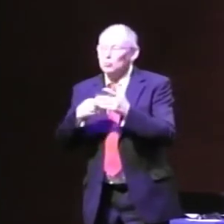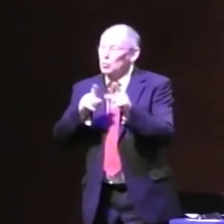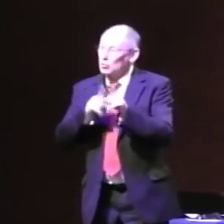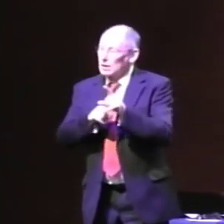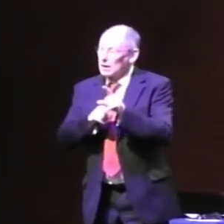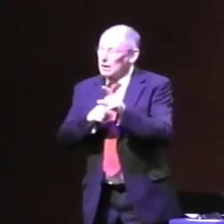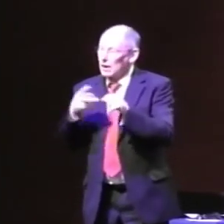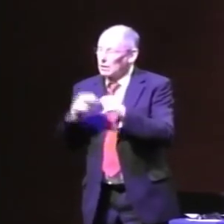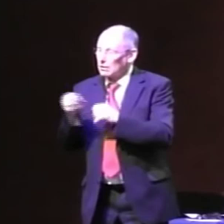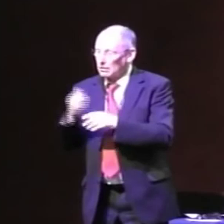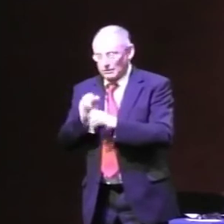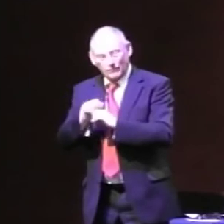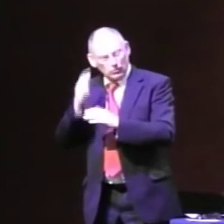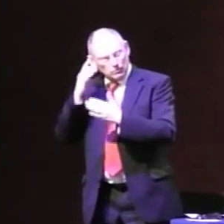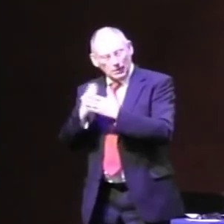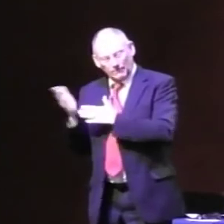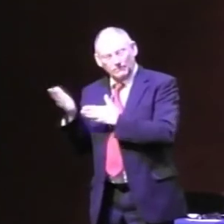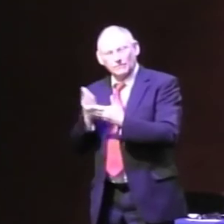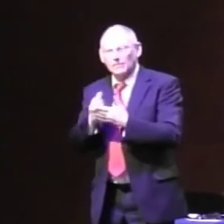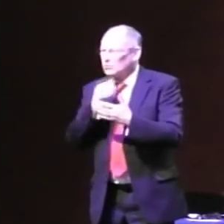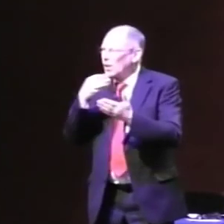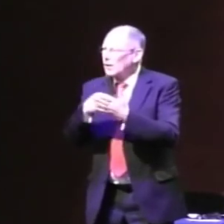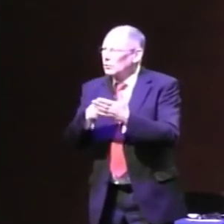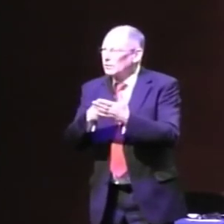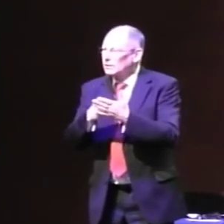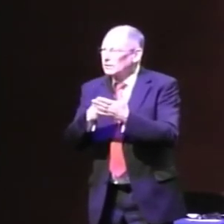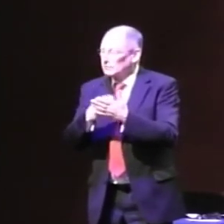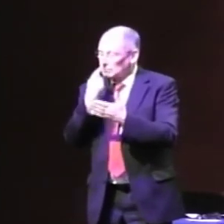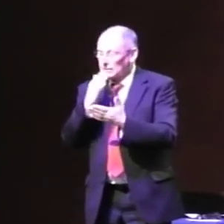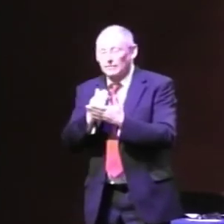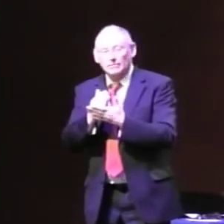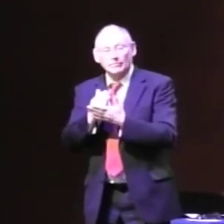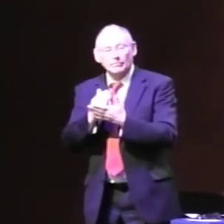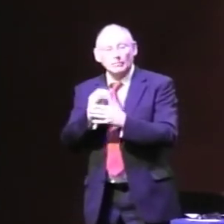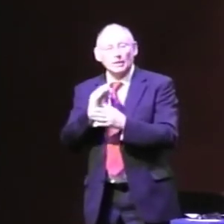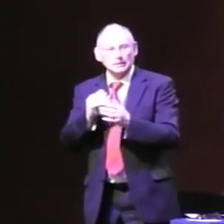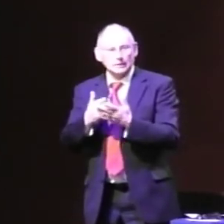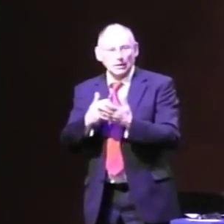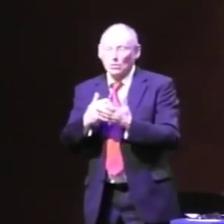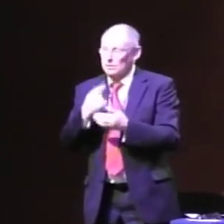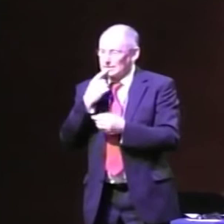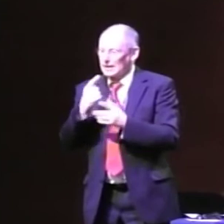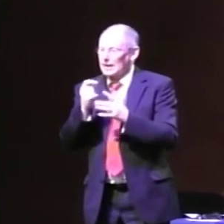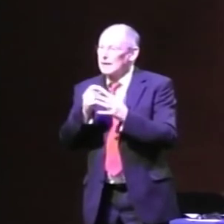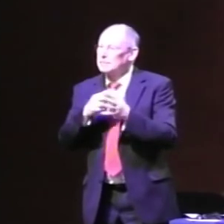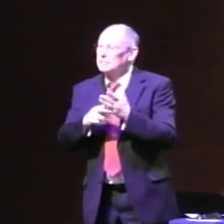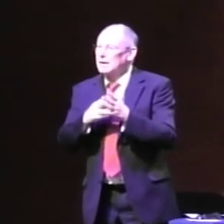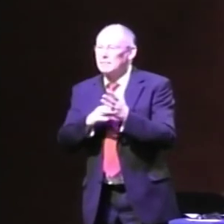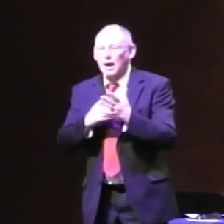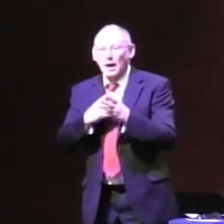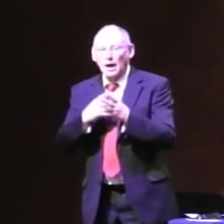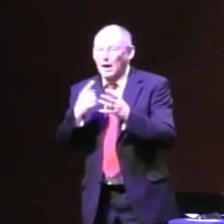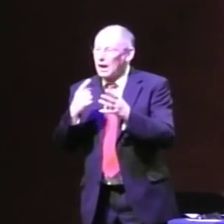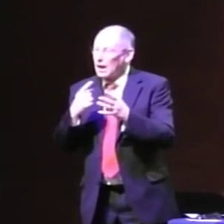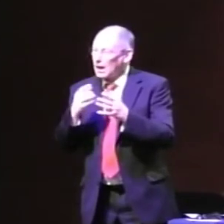being imposed for ideological reasons and not economic, as they would have you believe. And we can now cite the Panama Papers as further evidence if